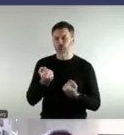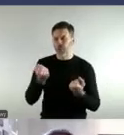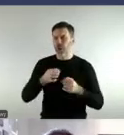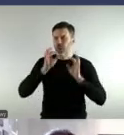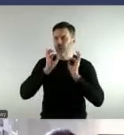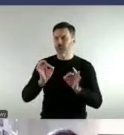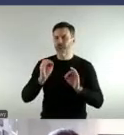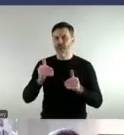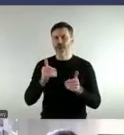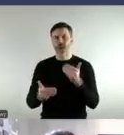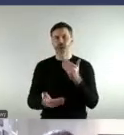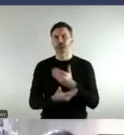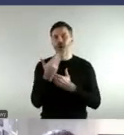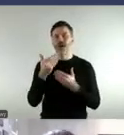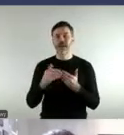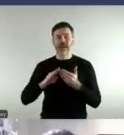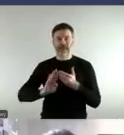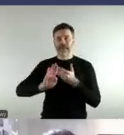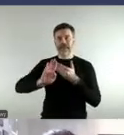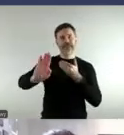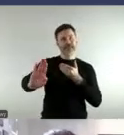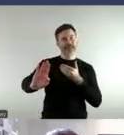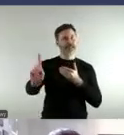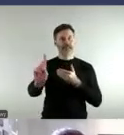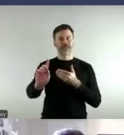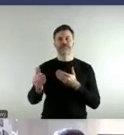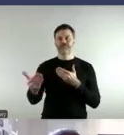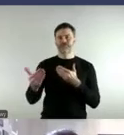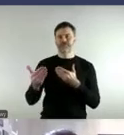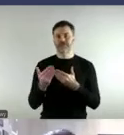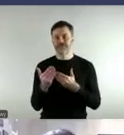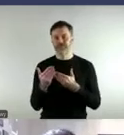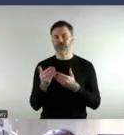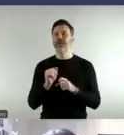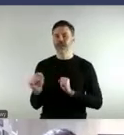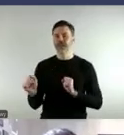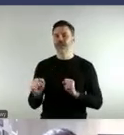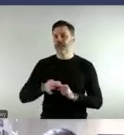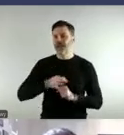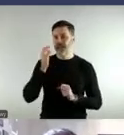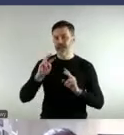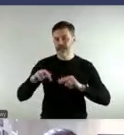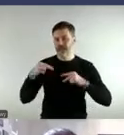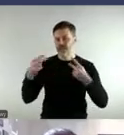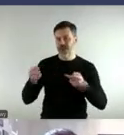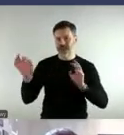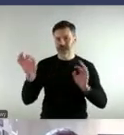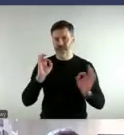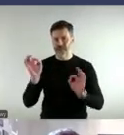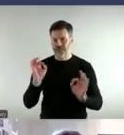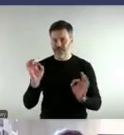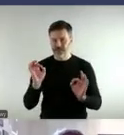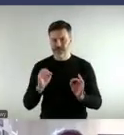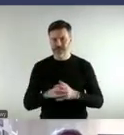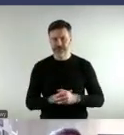between ourselves, and this provides us with a great possibility to shorten this distance, to eliminate the formalities